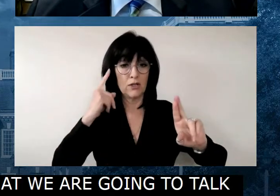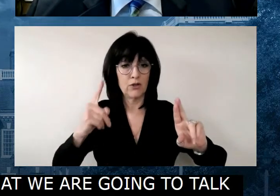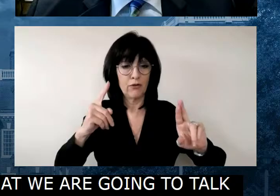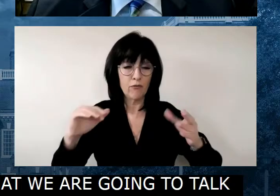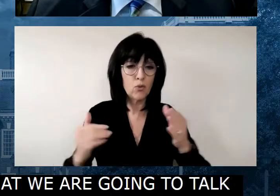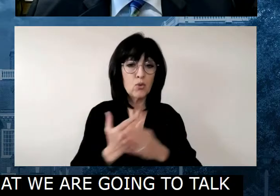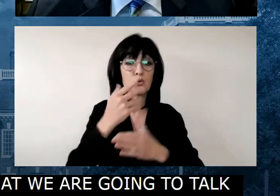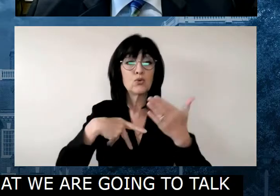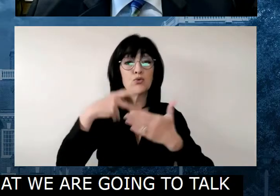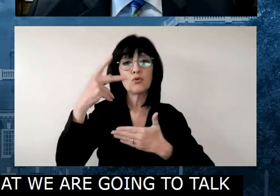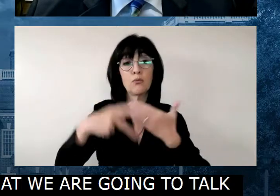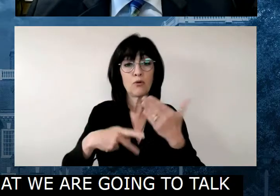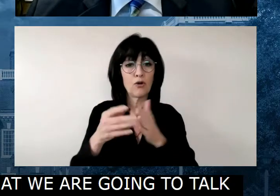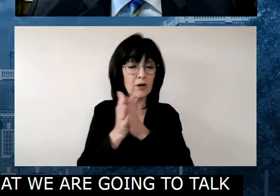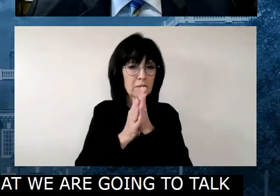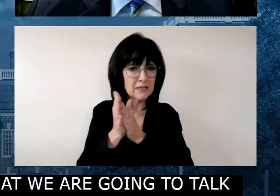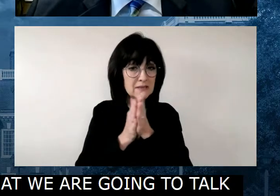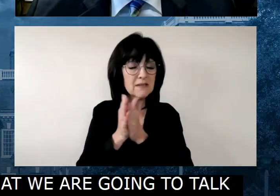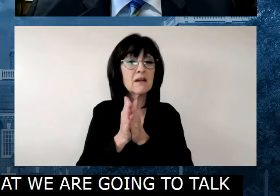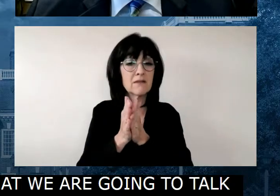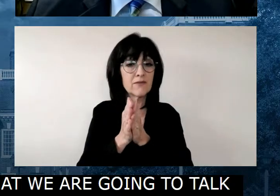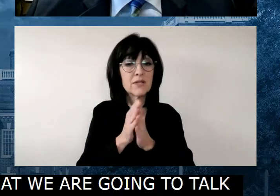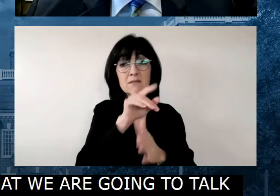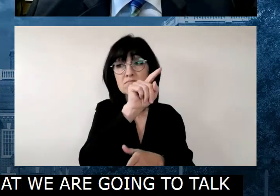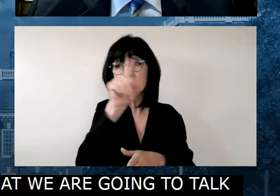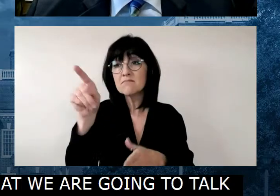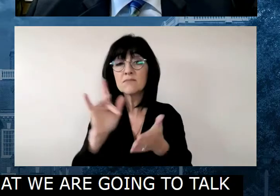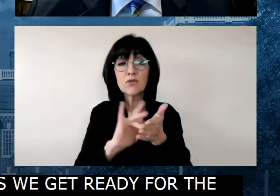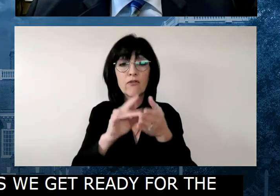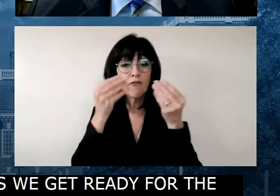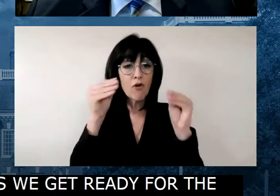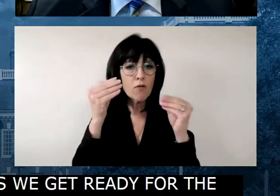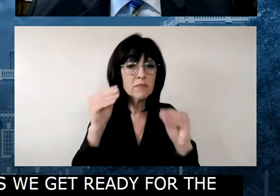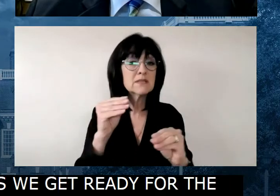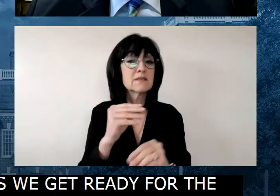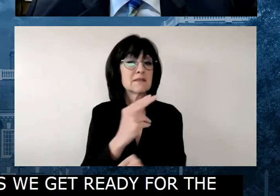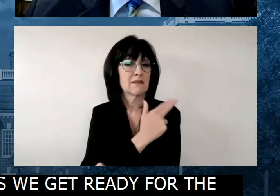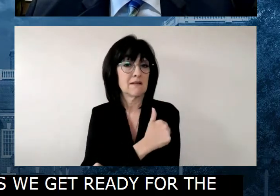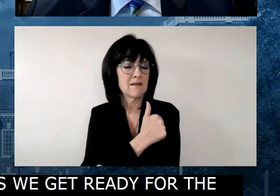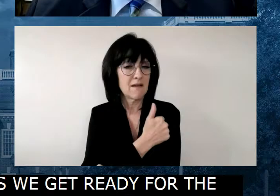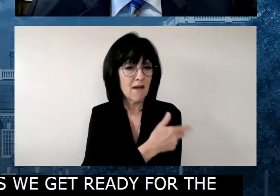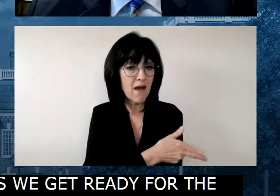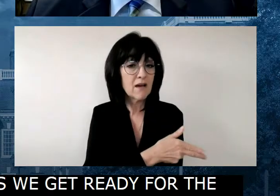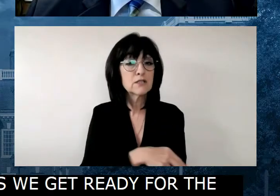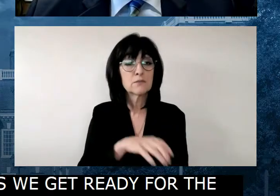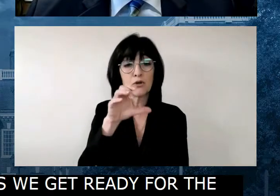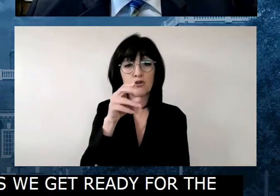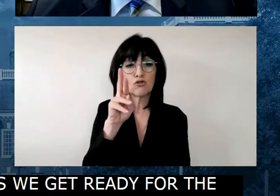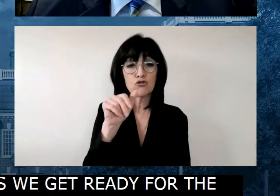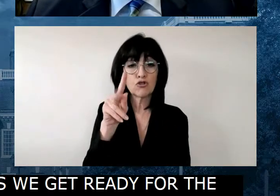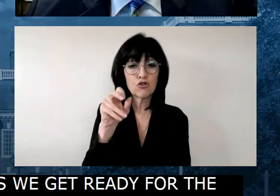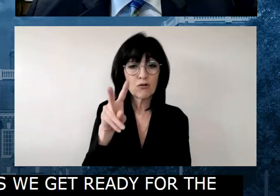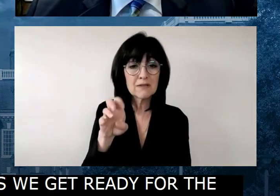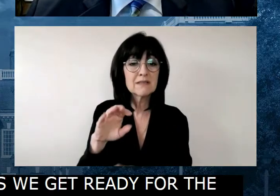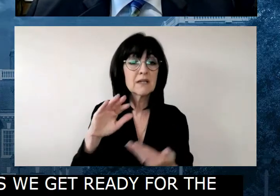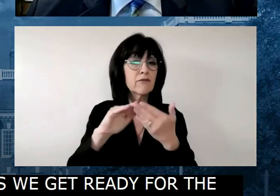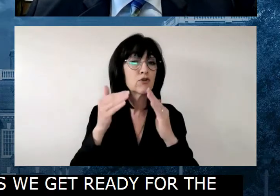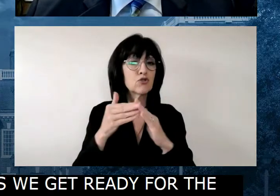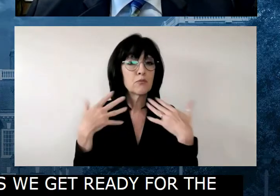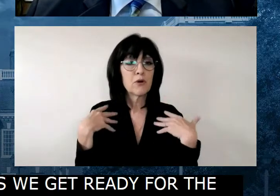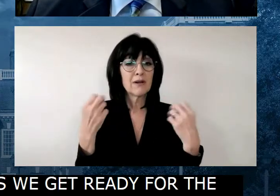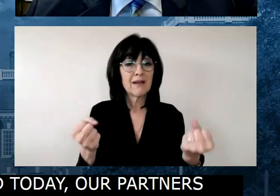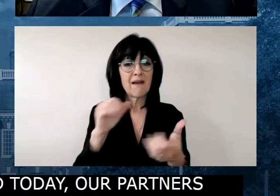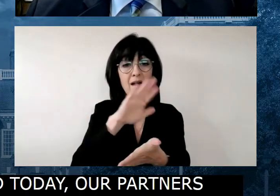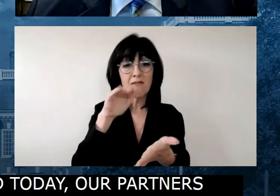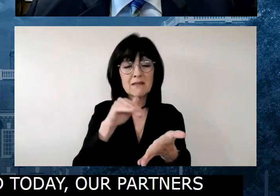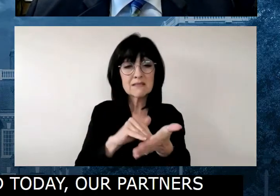partners around the state, the pharmacies, our hospital systems, our partners like Curative, the community health centers and clinics that